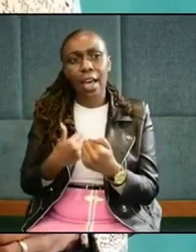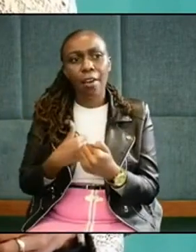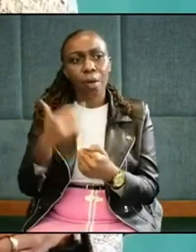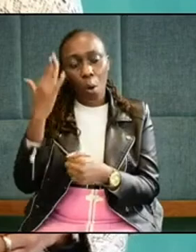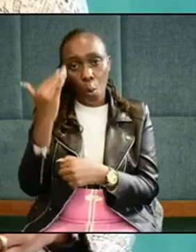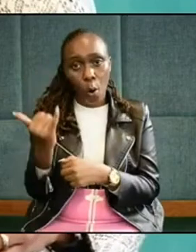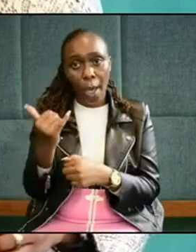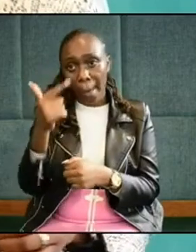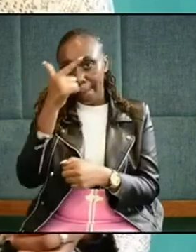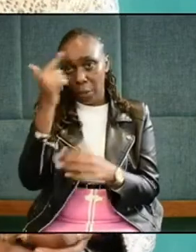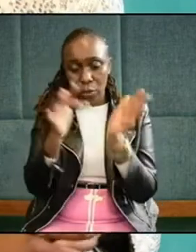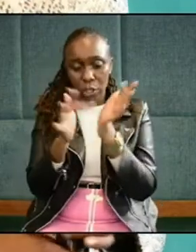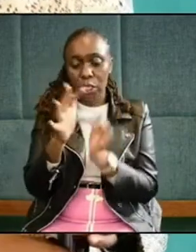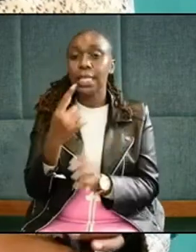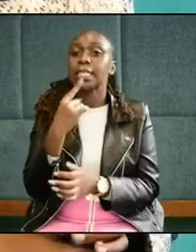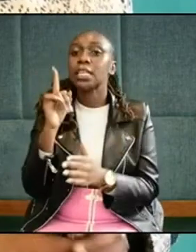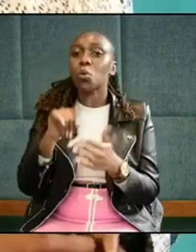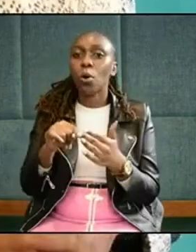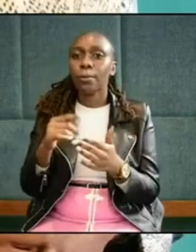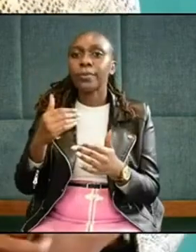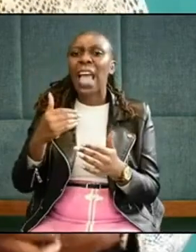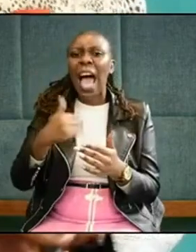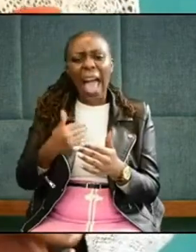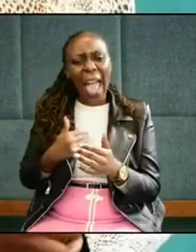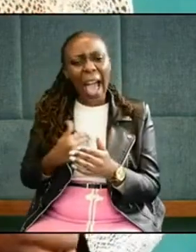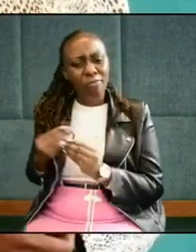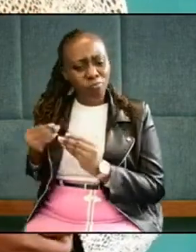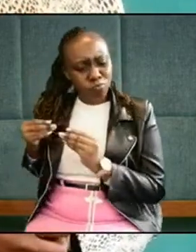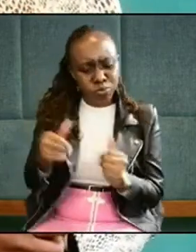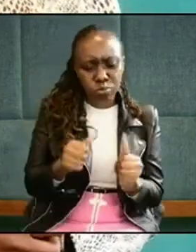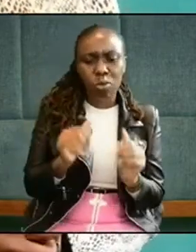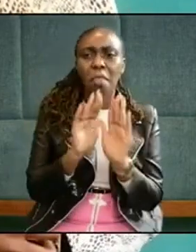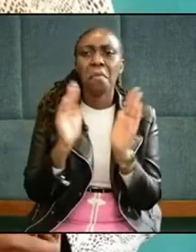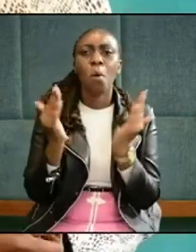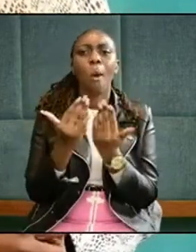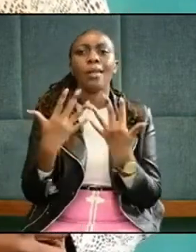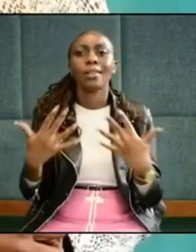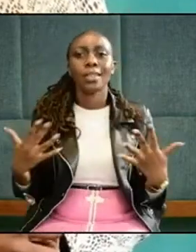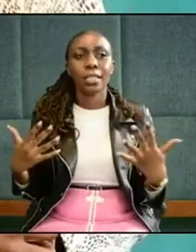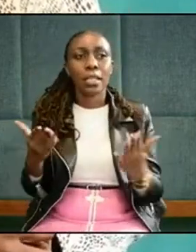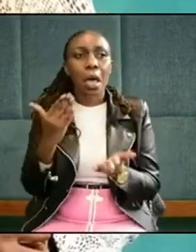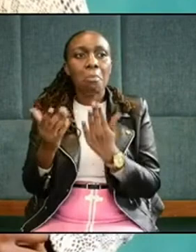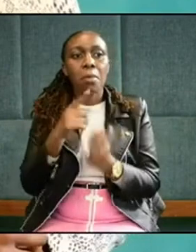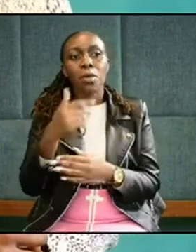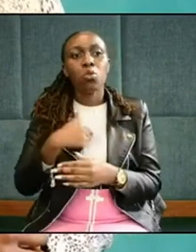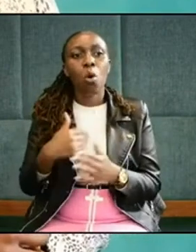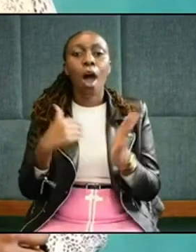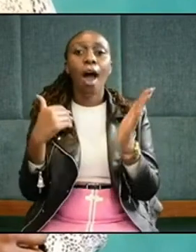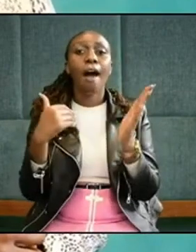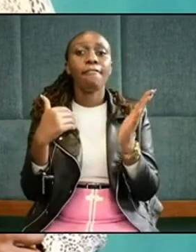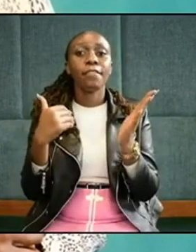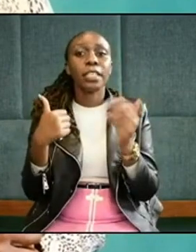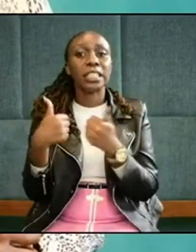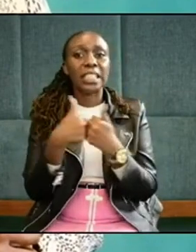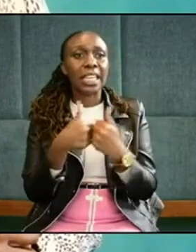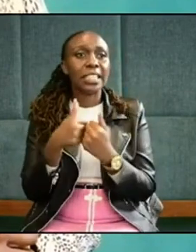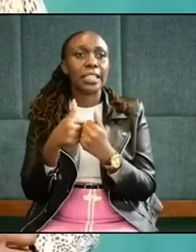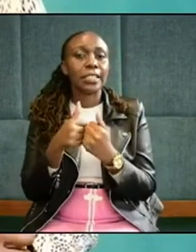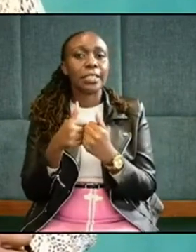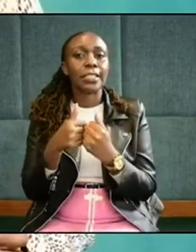Why? Because Jesus says, I have overcome the world. Maybe your trouble is keeping you